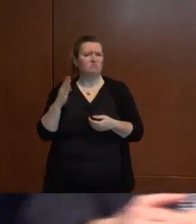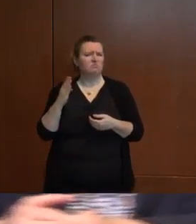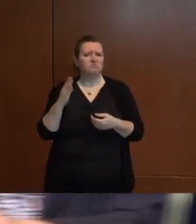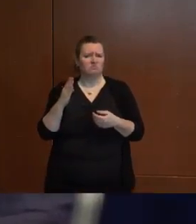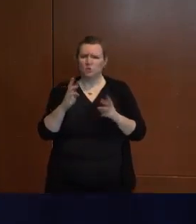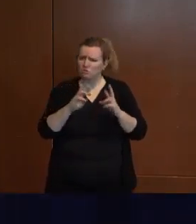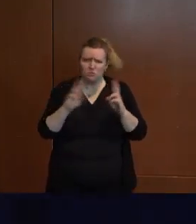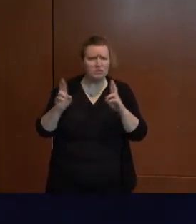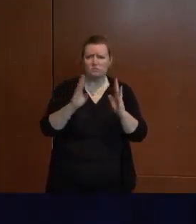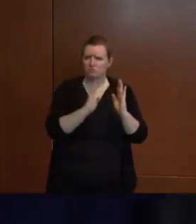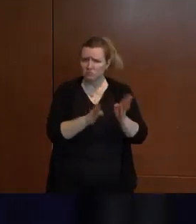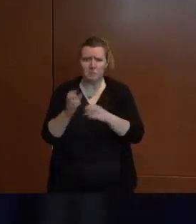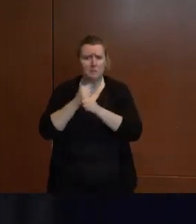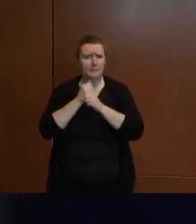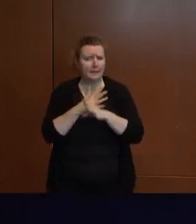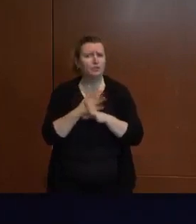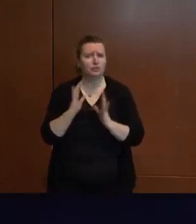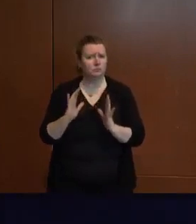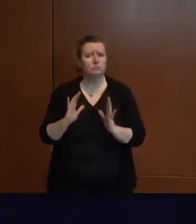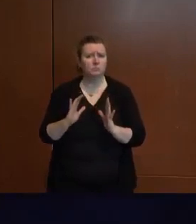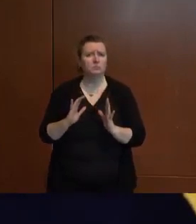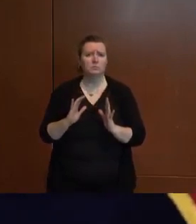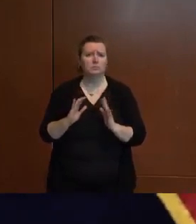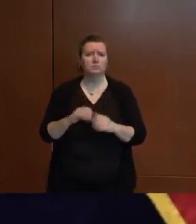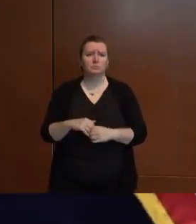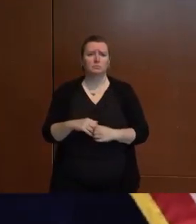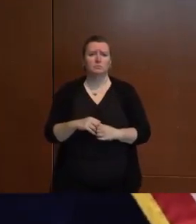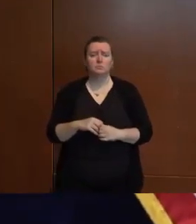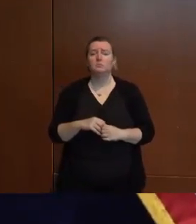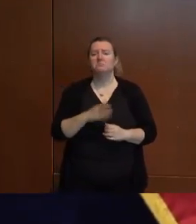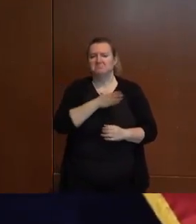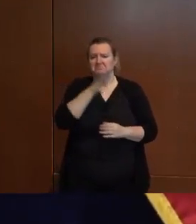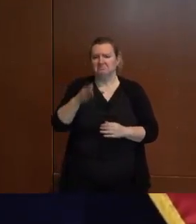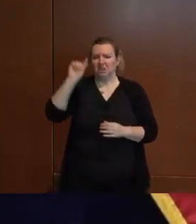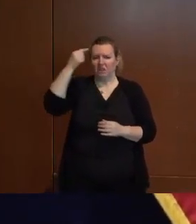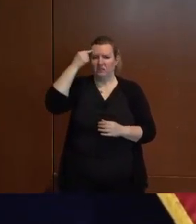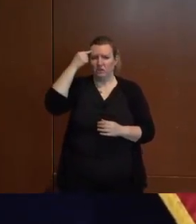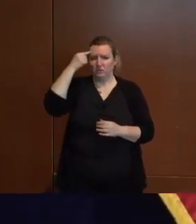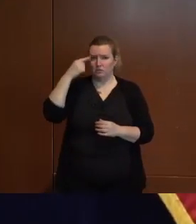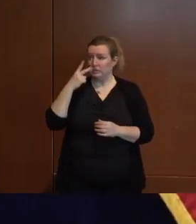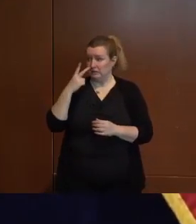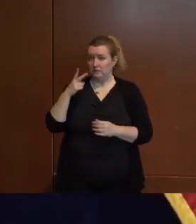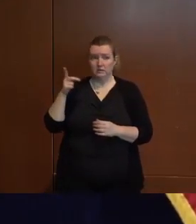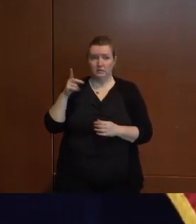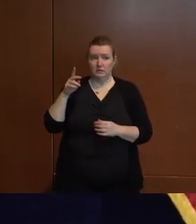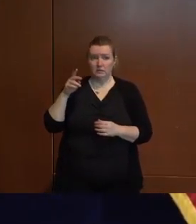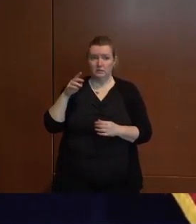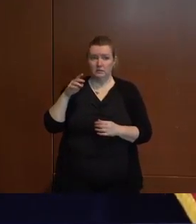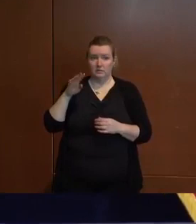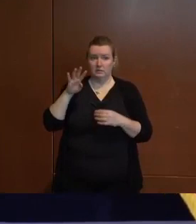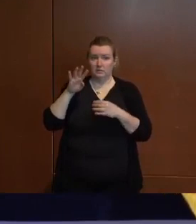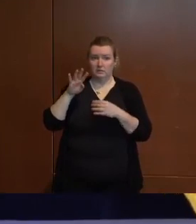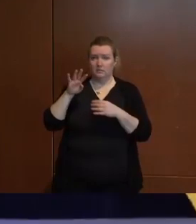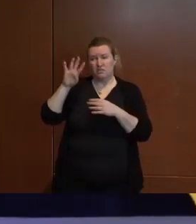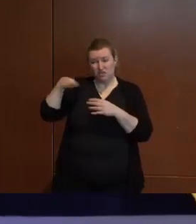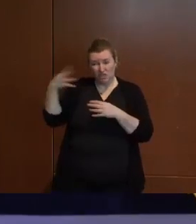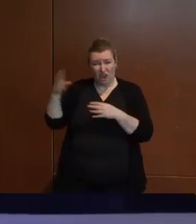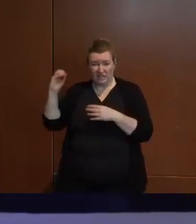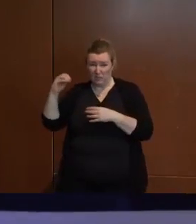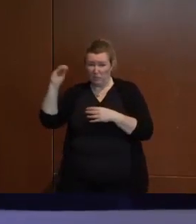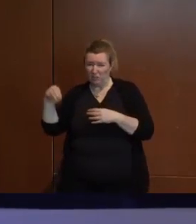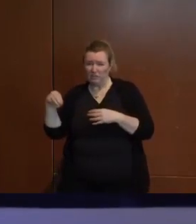better scenario, we're light beds, ventilators, PPE. So that means everything Judy and her team and Pat and others are doing to